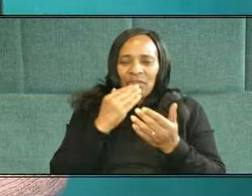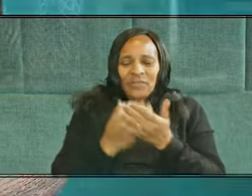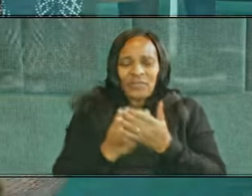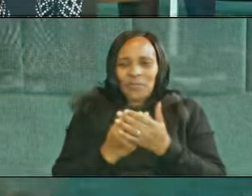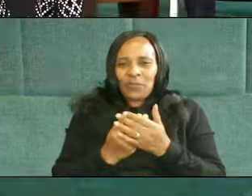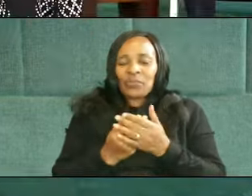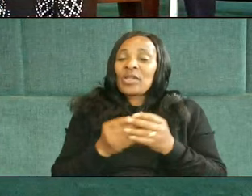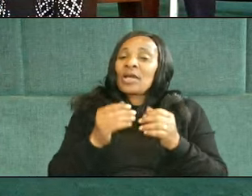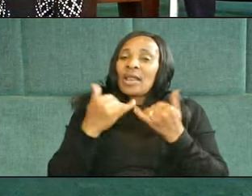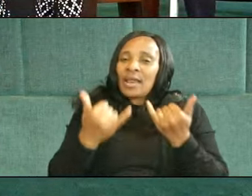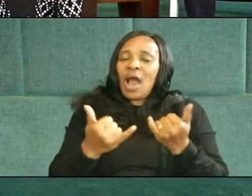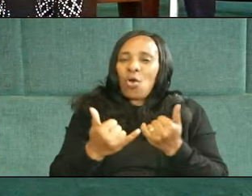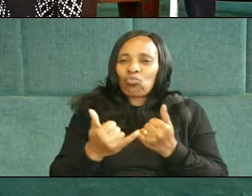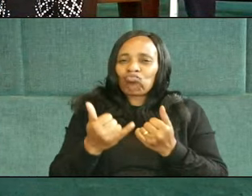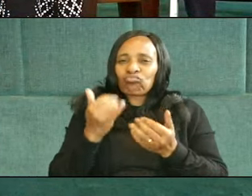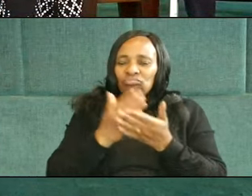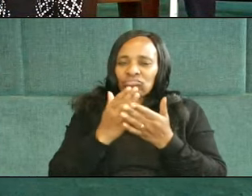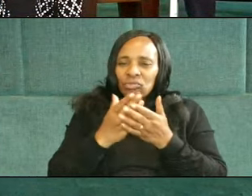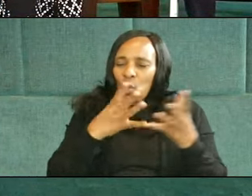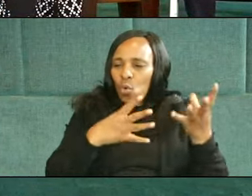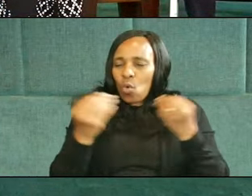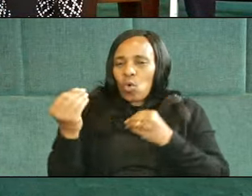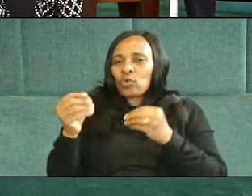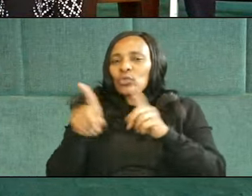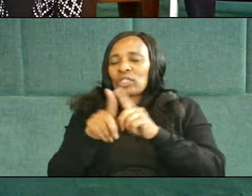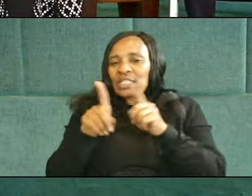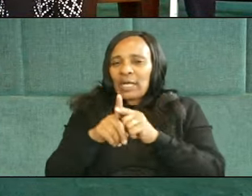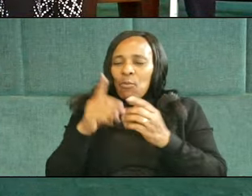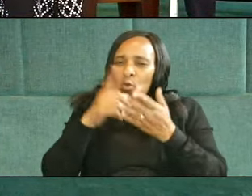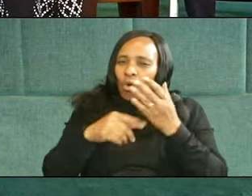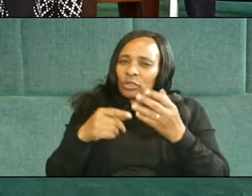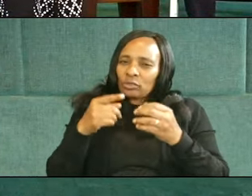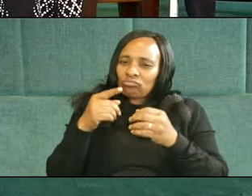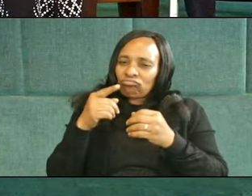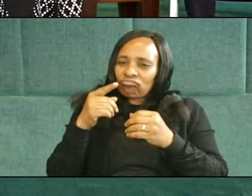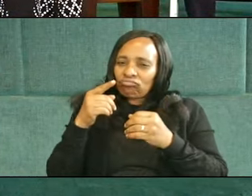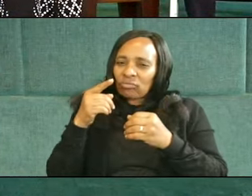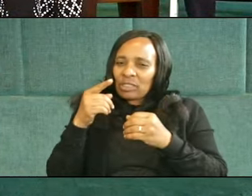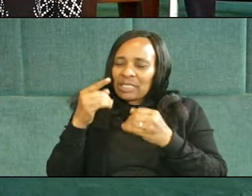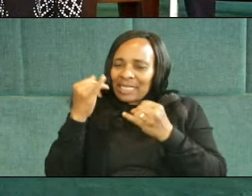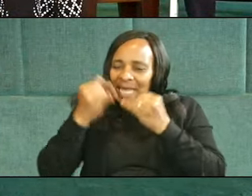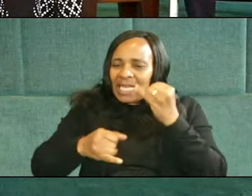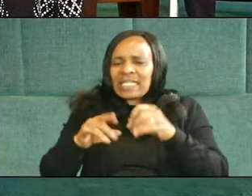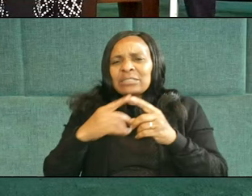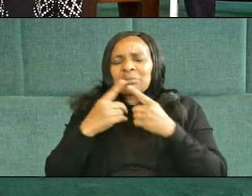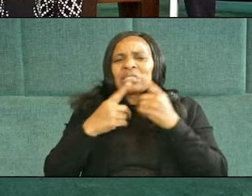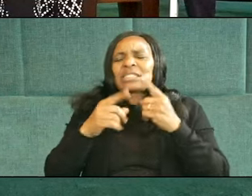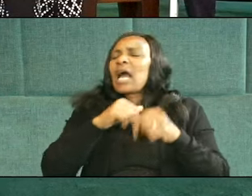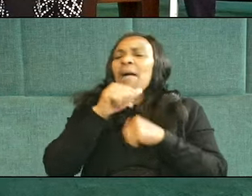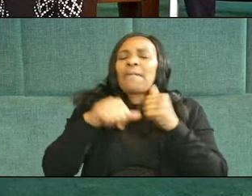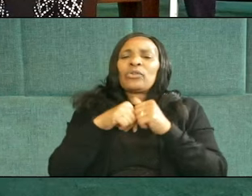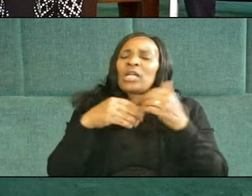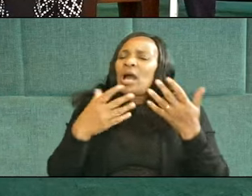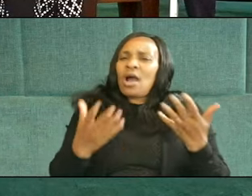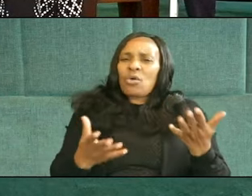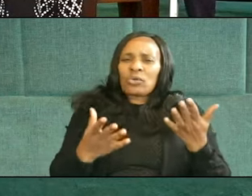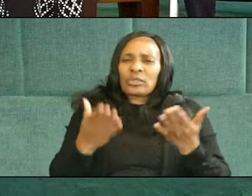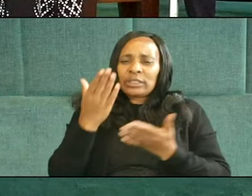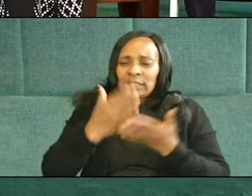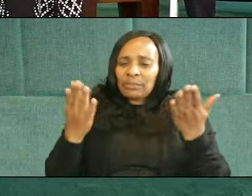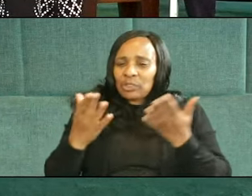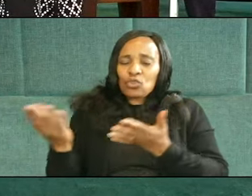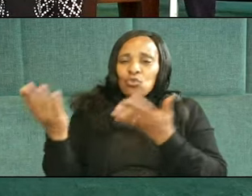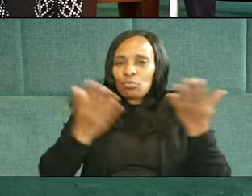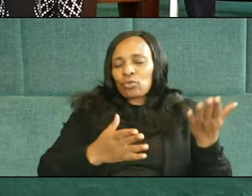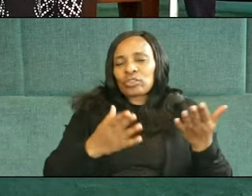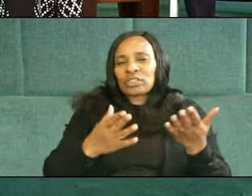And actually, I was just about to go to the punchlines as well. Because it speaks about how something you've brought up as